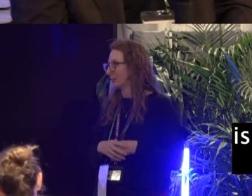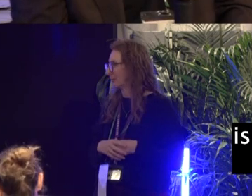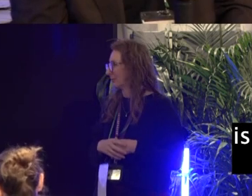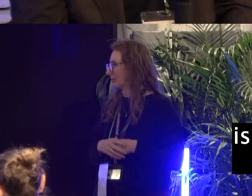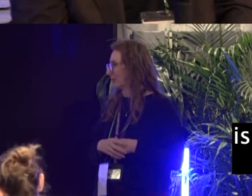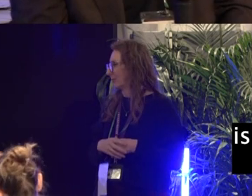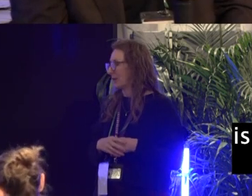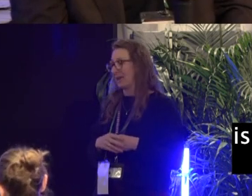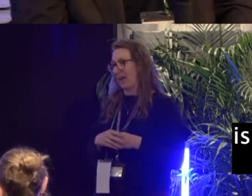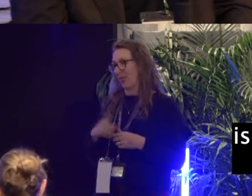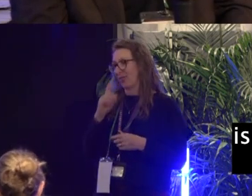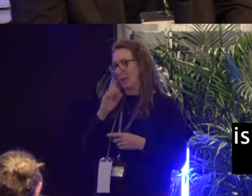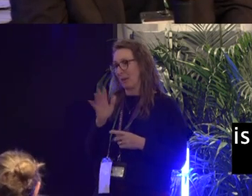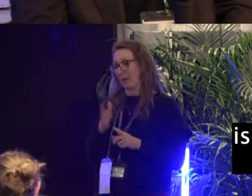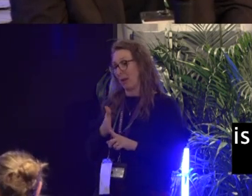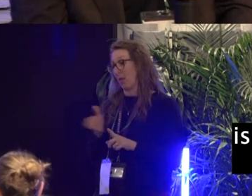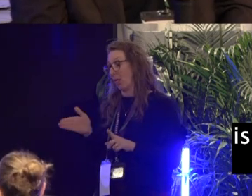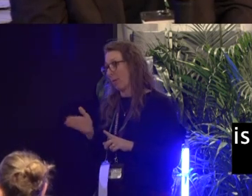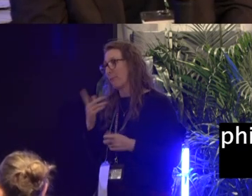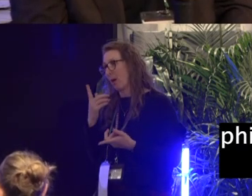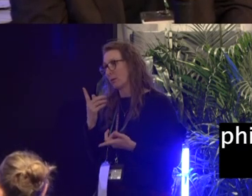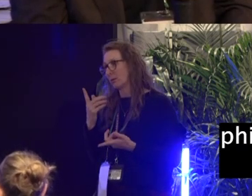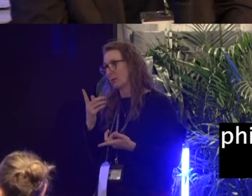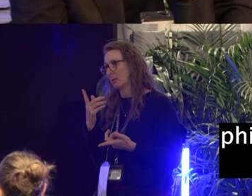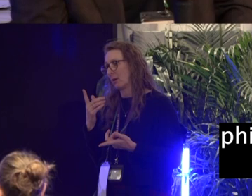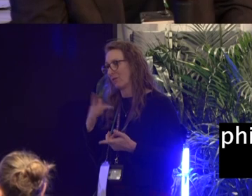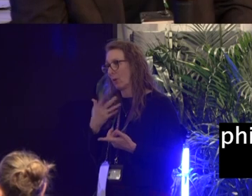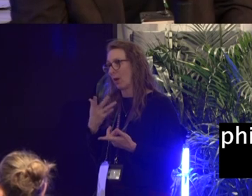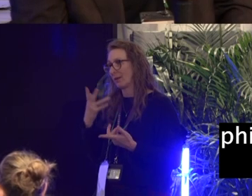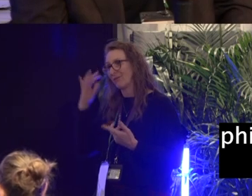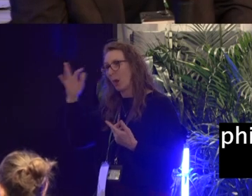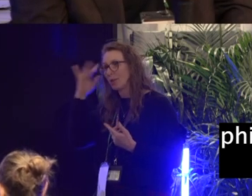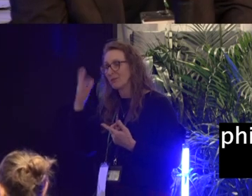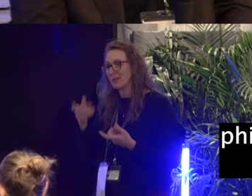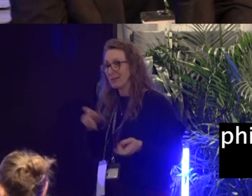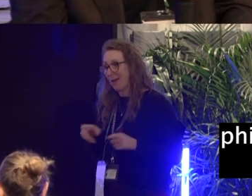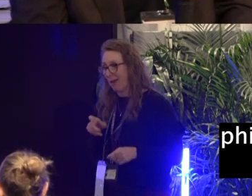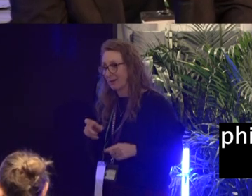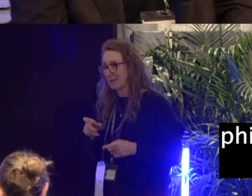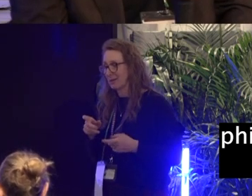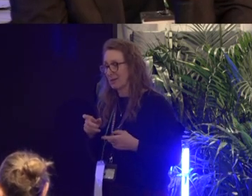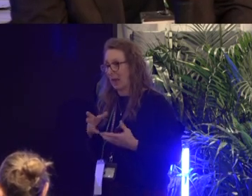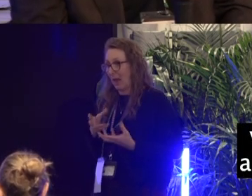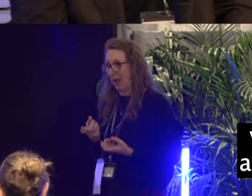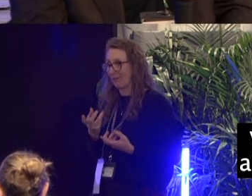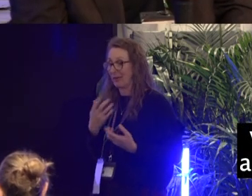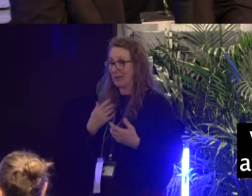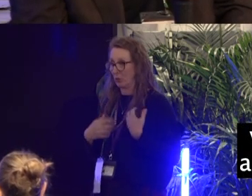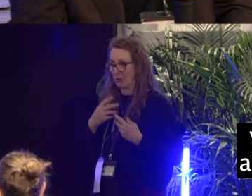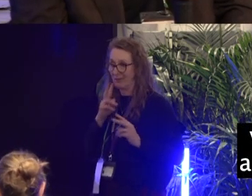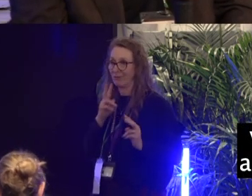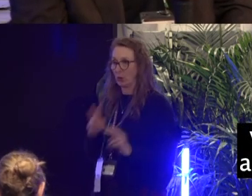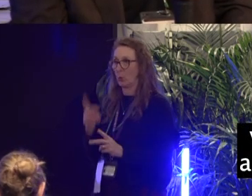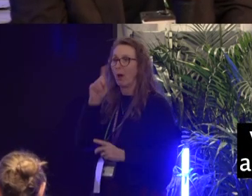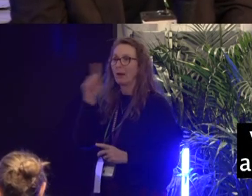bit of a tangent. But one of the sort of OG philosophers of science, Karl Popper, he has this really interesting view on